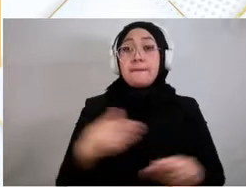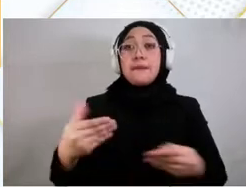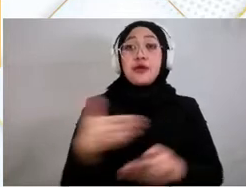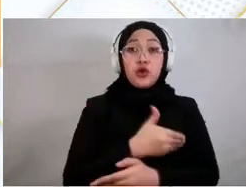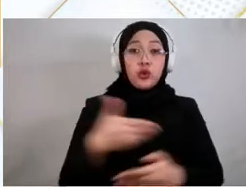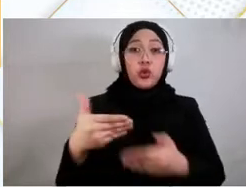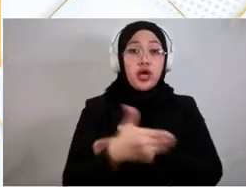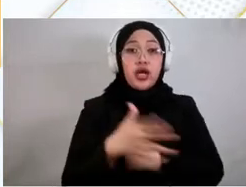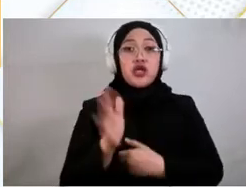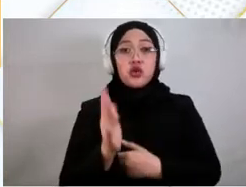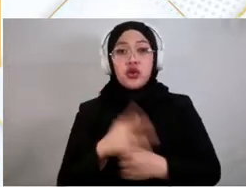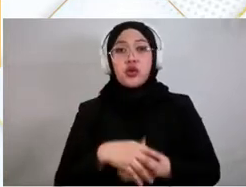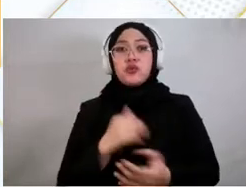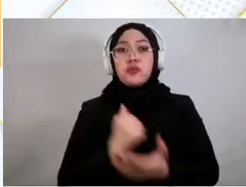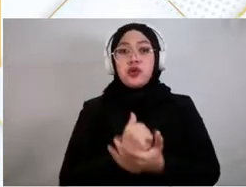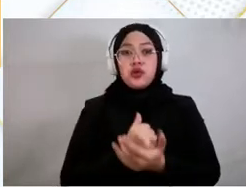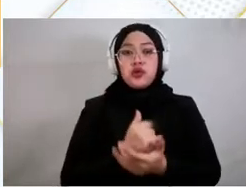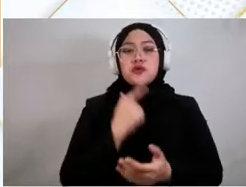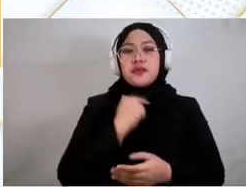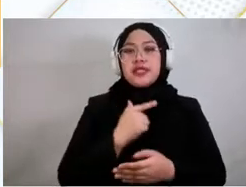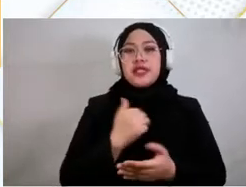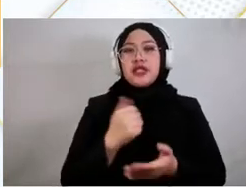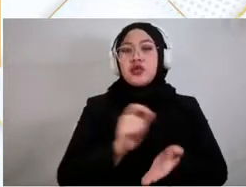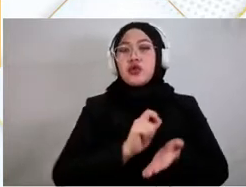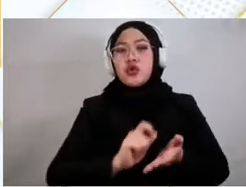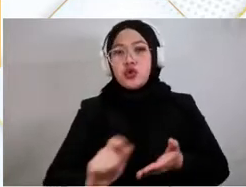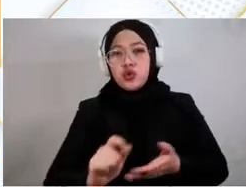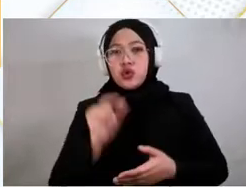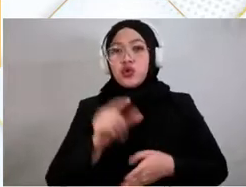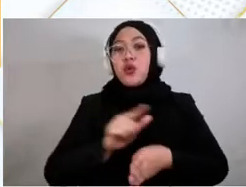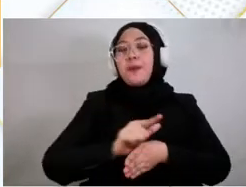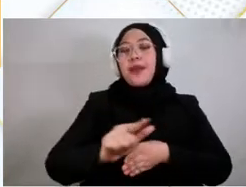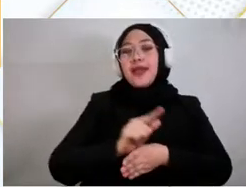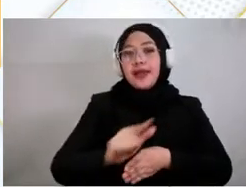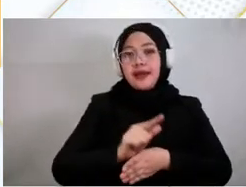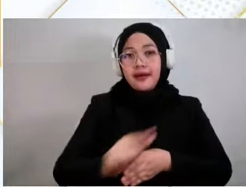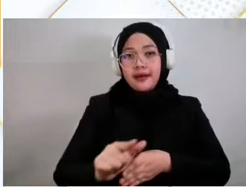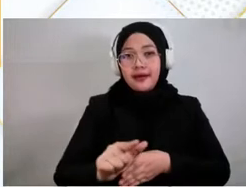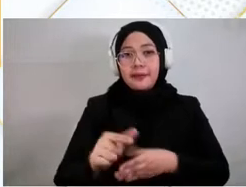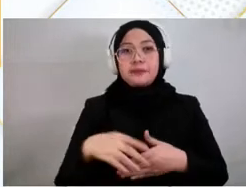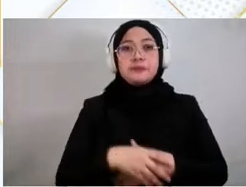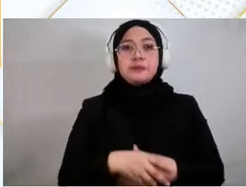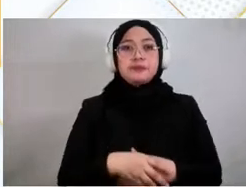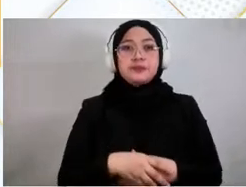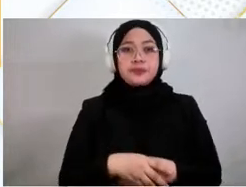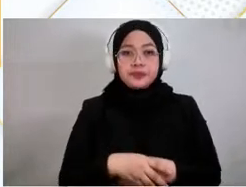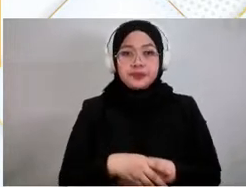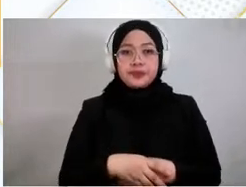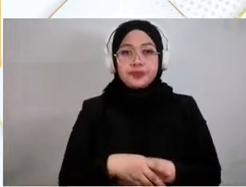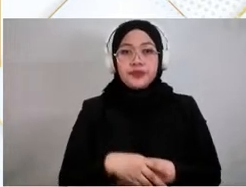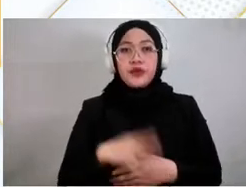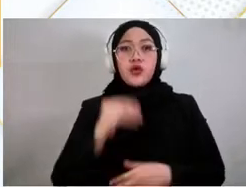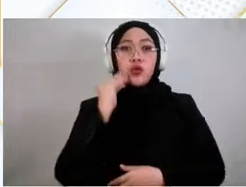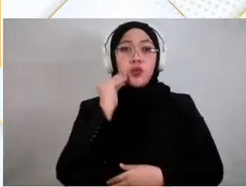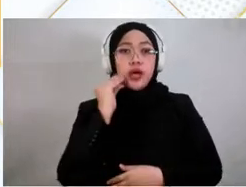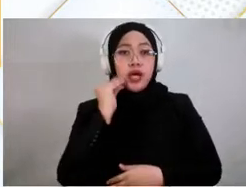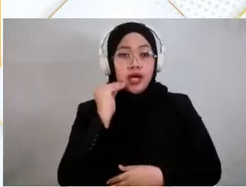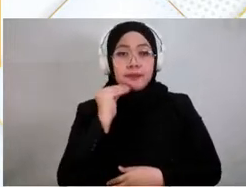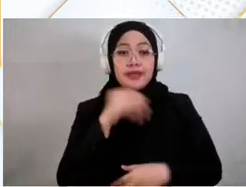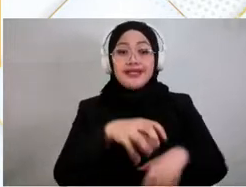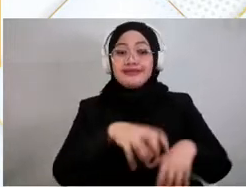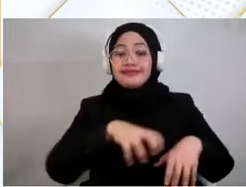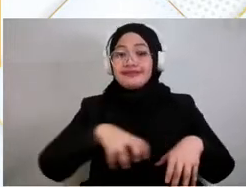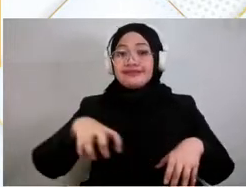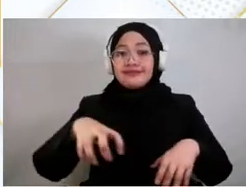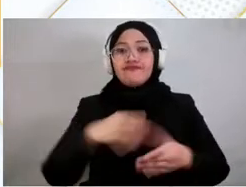a very dedicated school as well. I'm sure we can cross-fertilize and have and share experiences in this area where